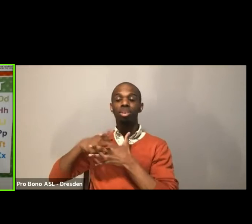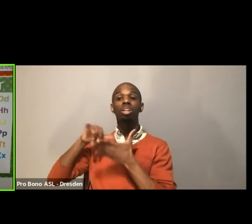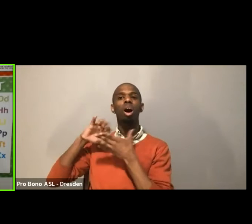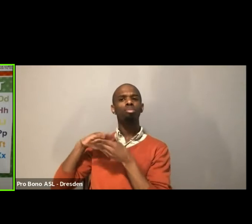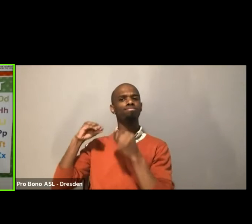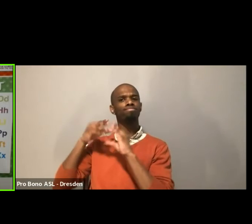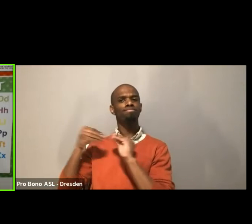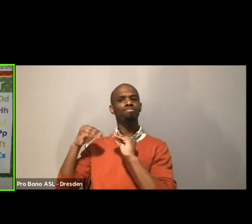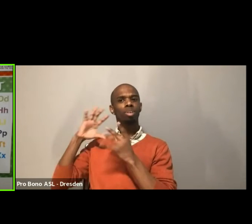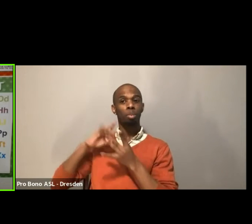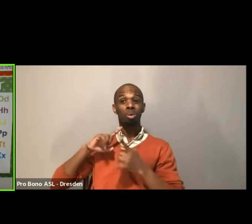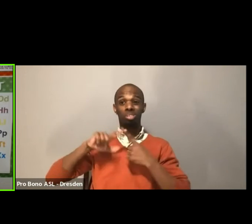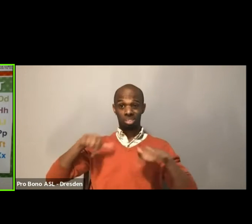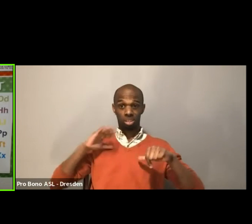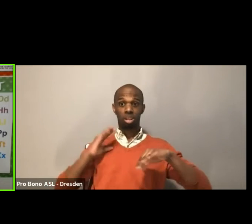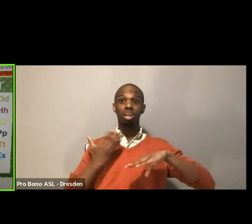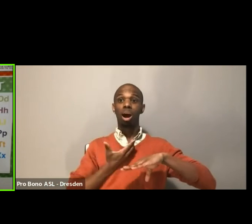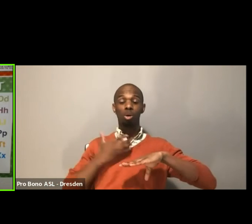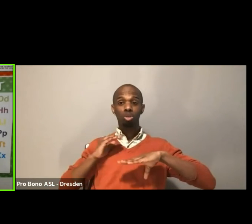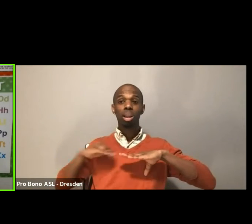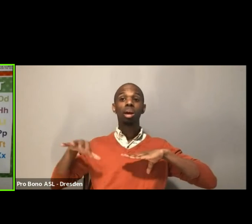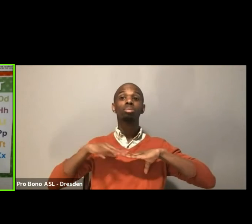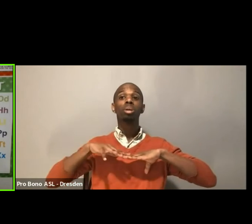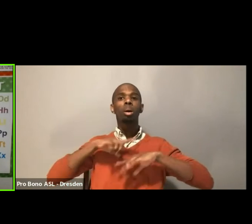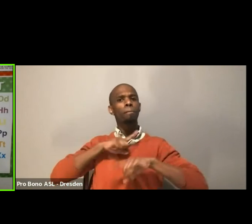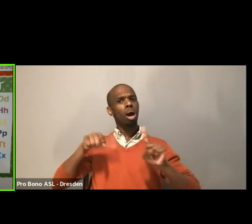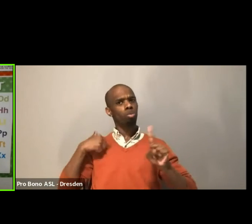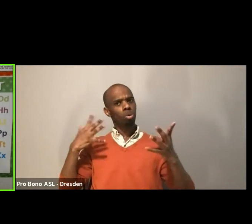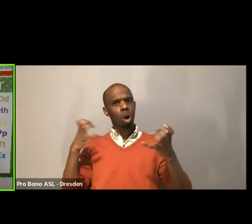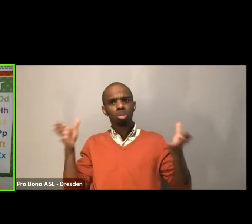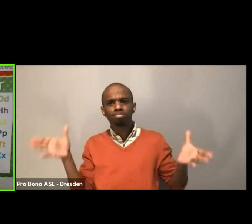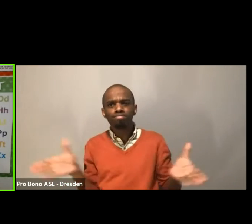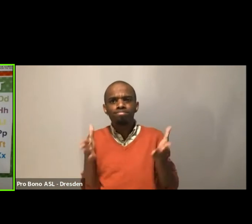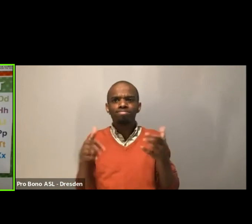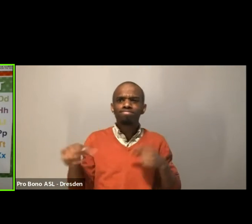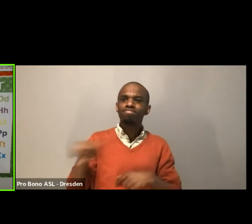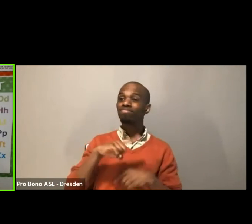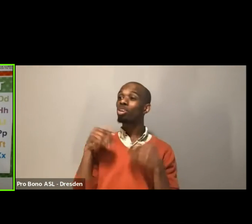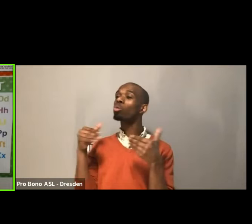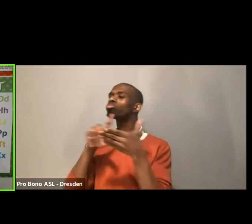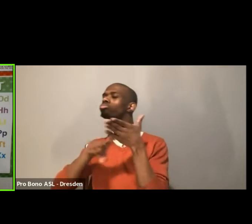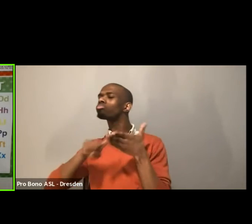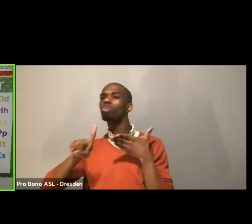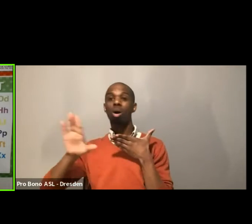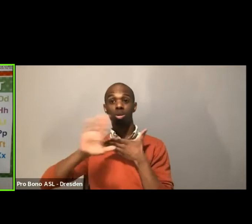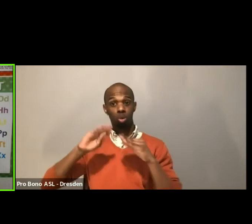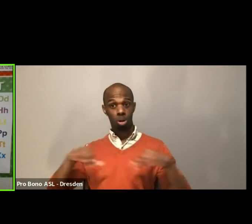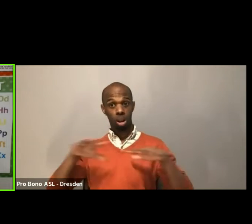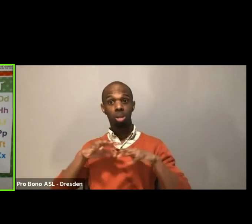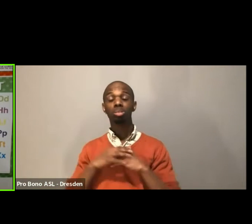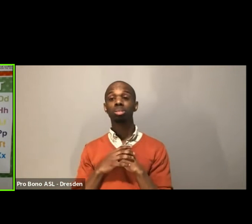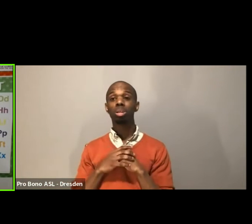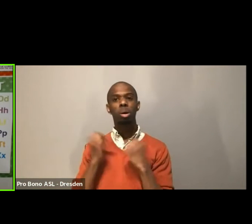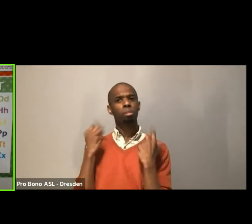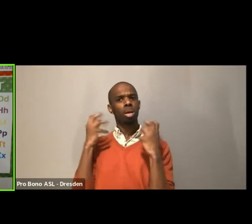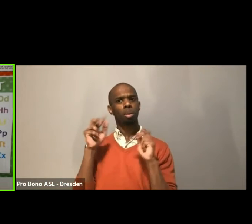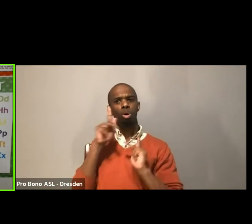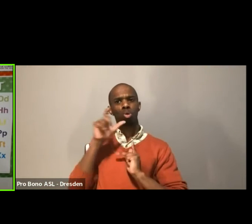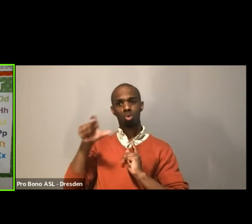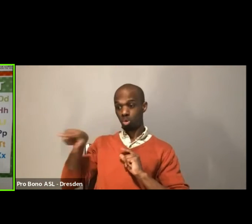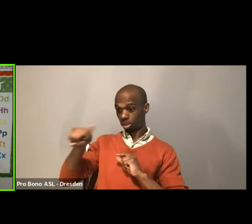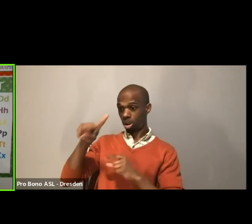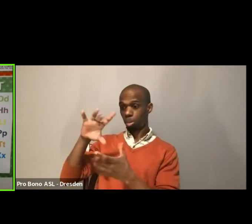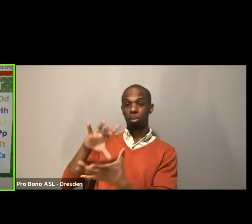you live and work and the history of the people who lived there before colonization, many of whom still live there today. They're often